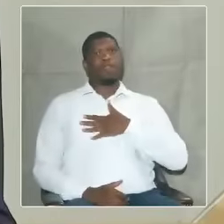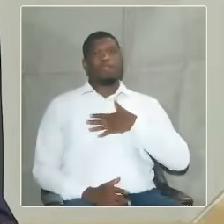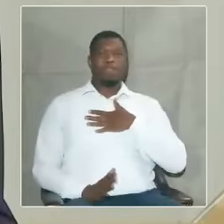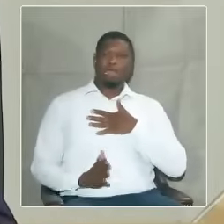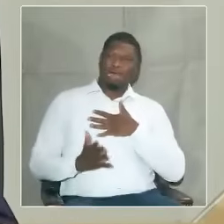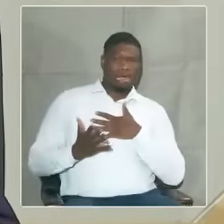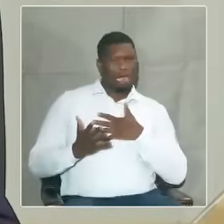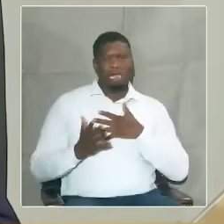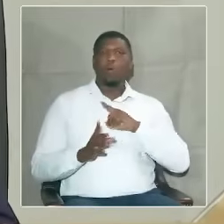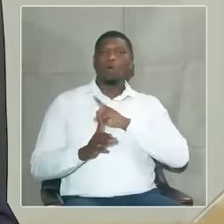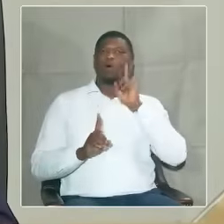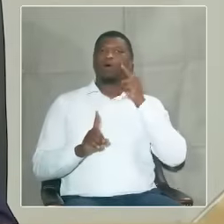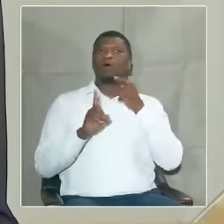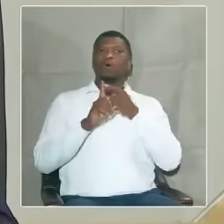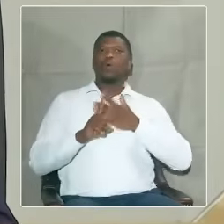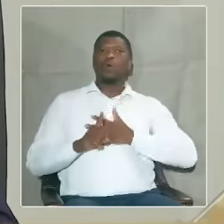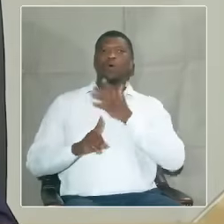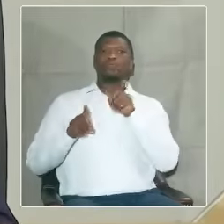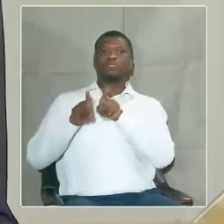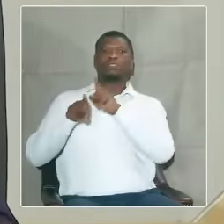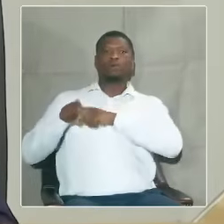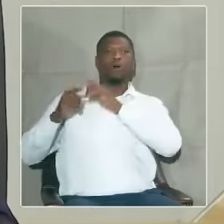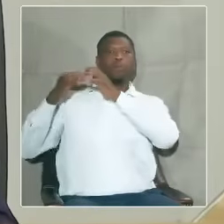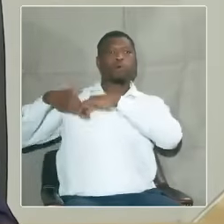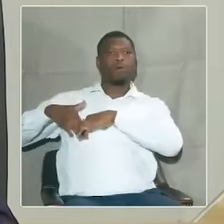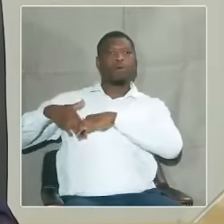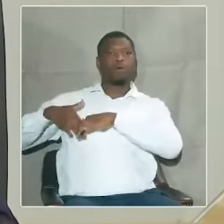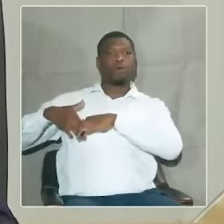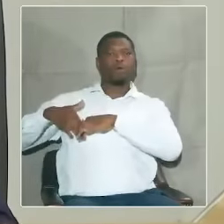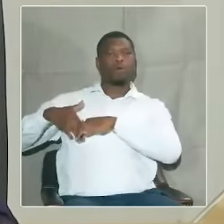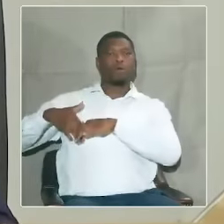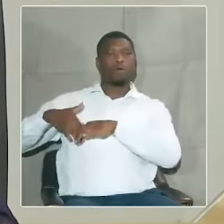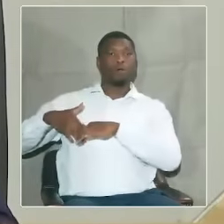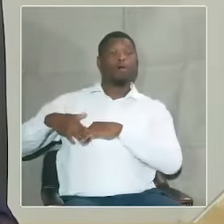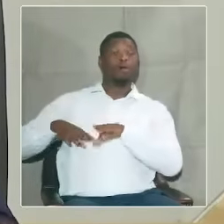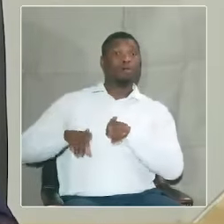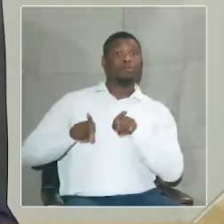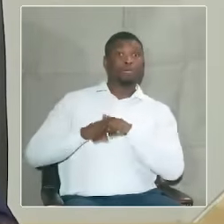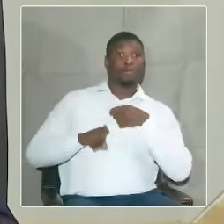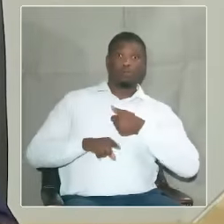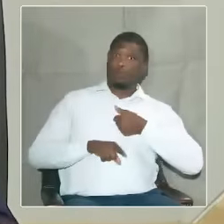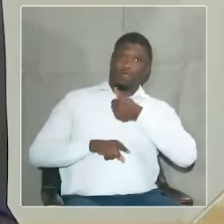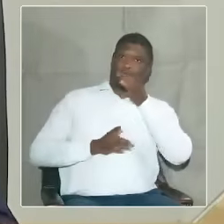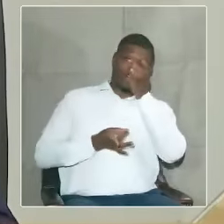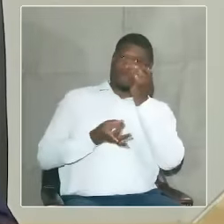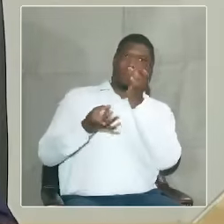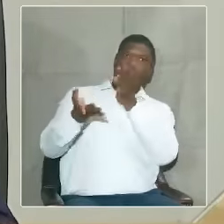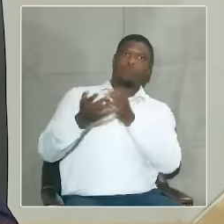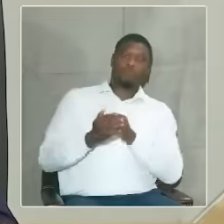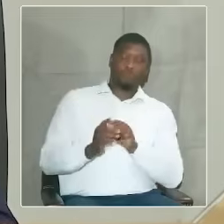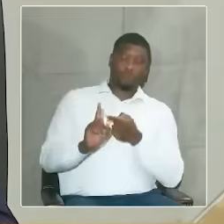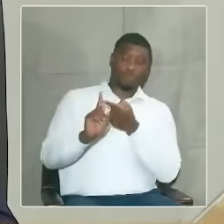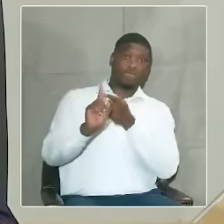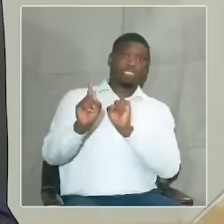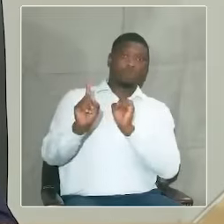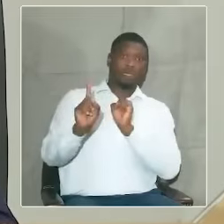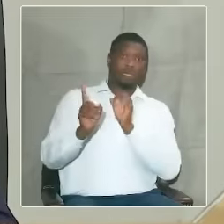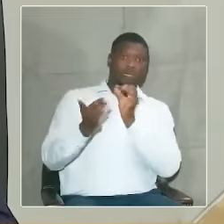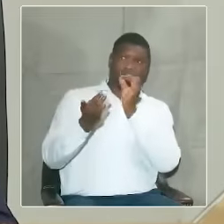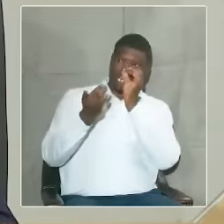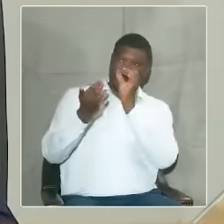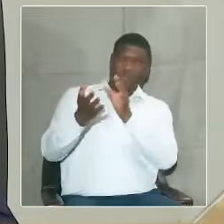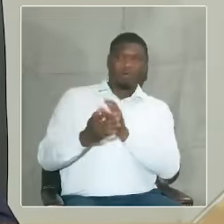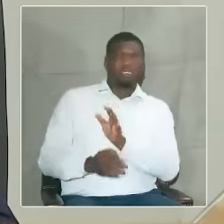this immediate disestablishment. And I informed him, General Sibia, that it would